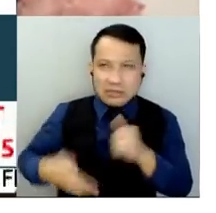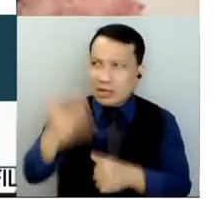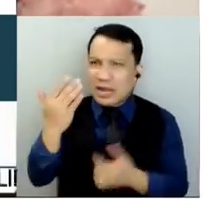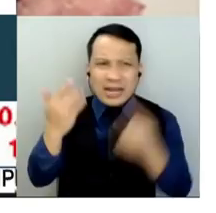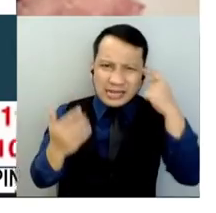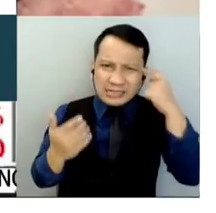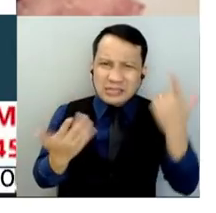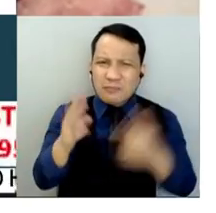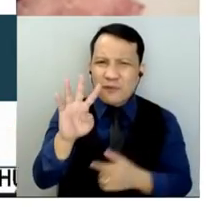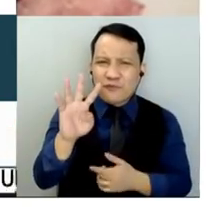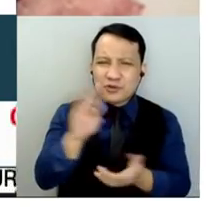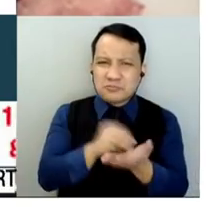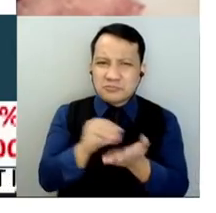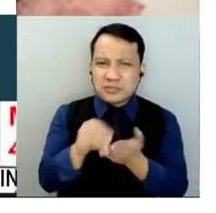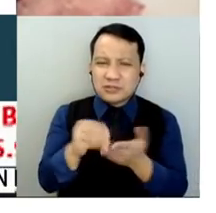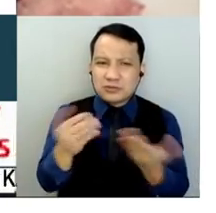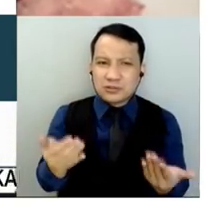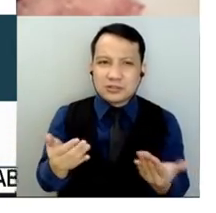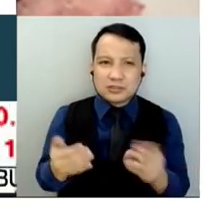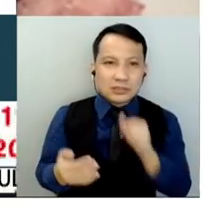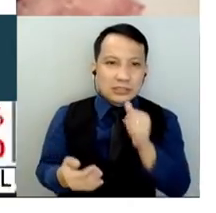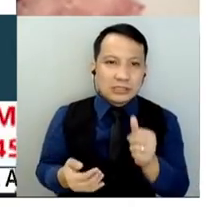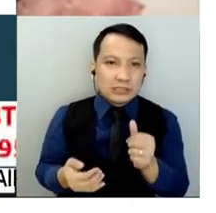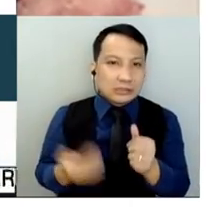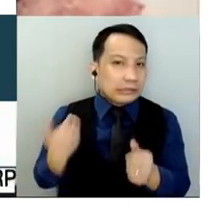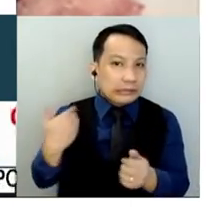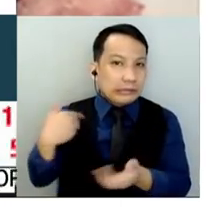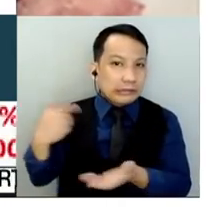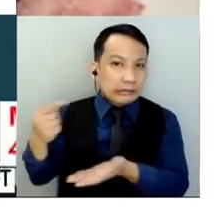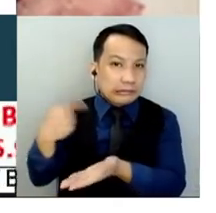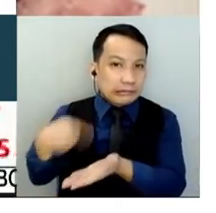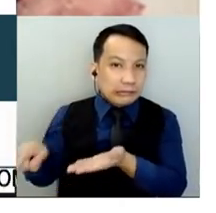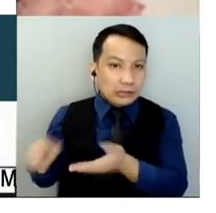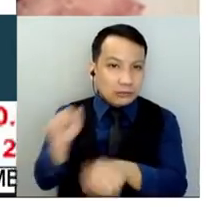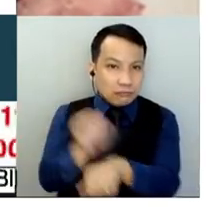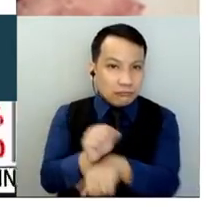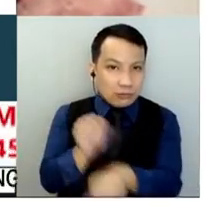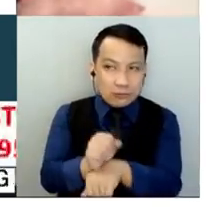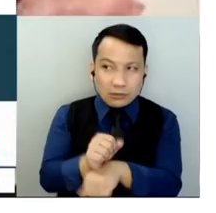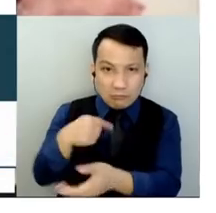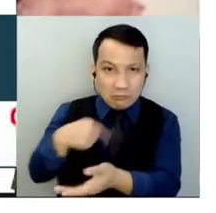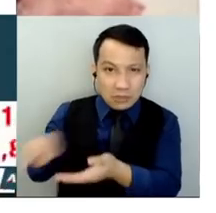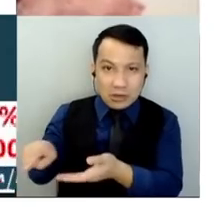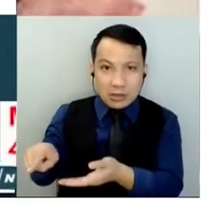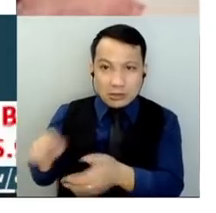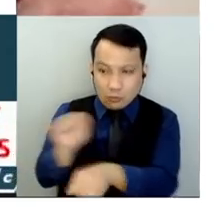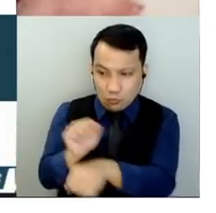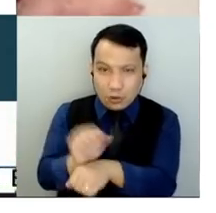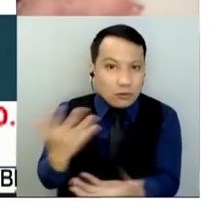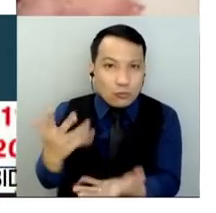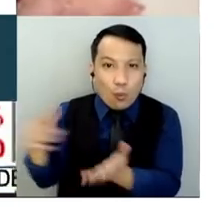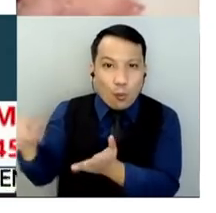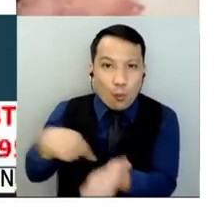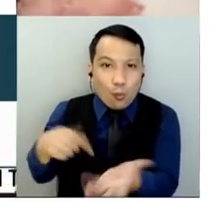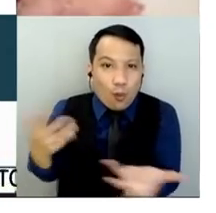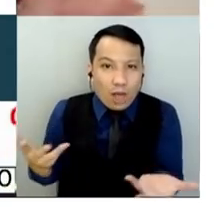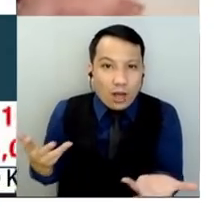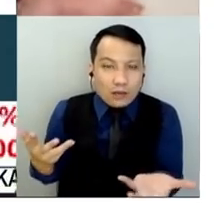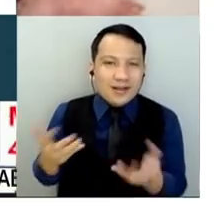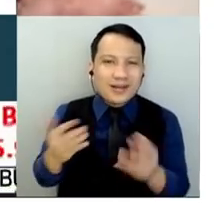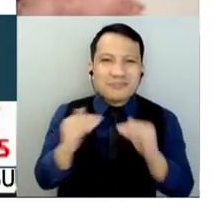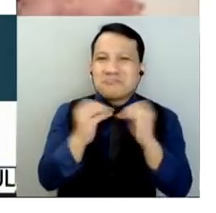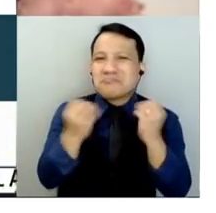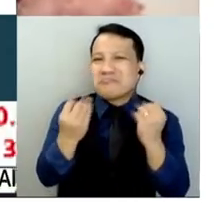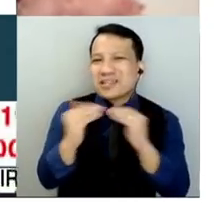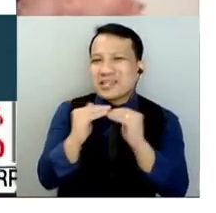our kababayans who are unpaid workers. Correct. They work and they don't get paid at all, right? Mm-hmm. So, andaming levels of